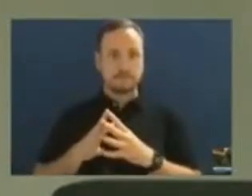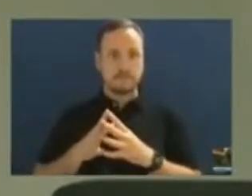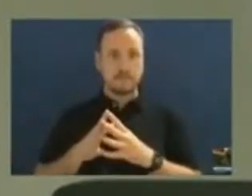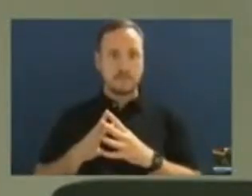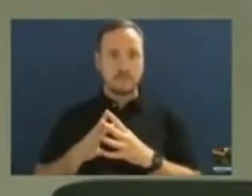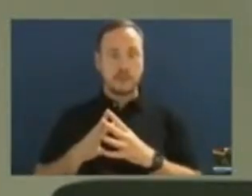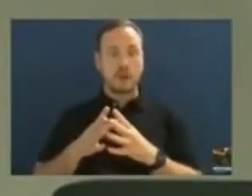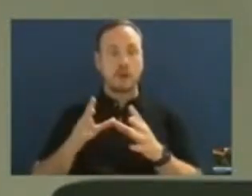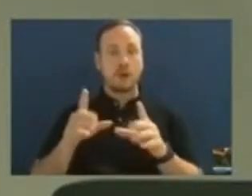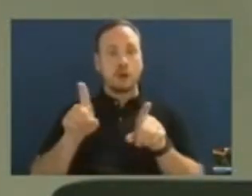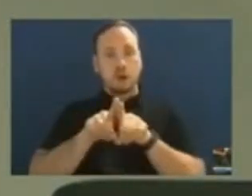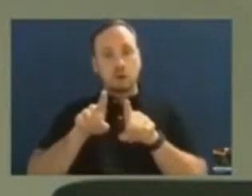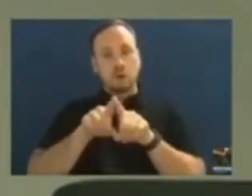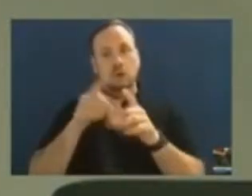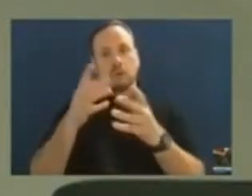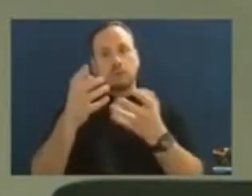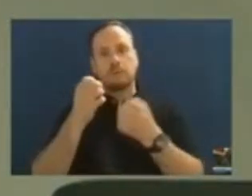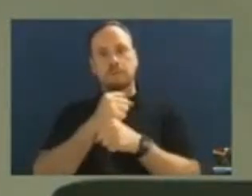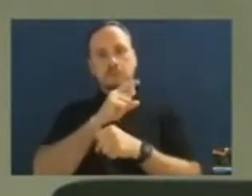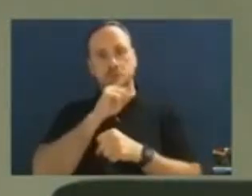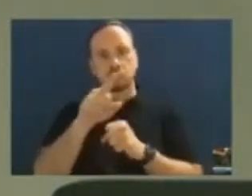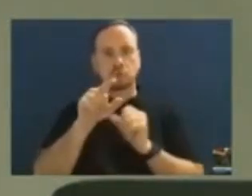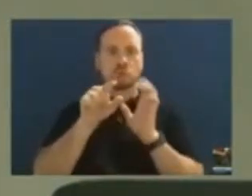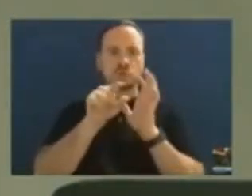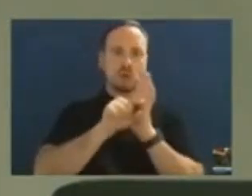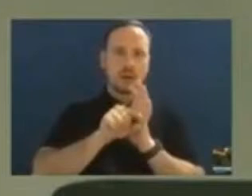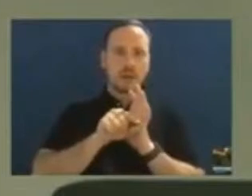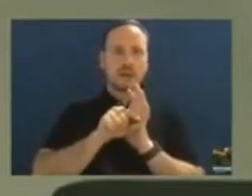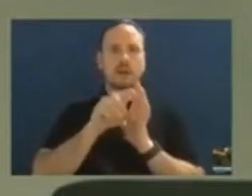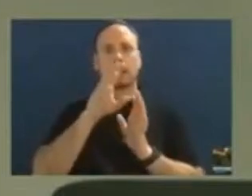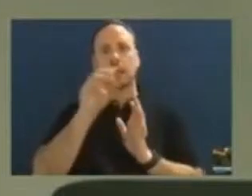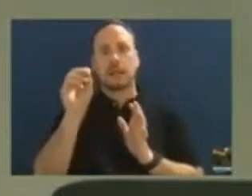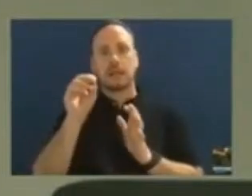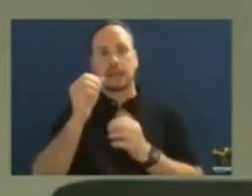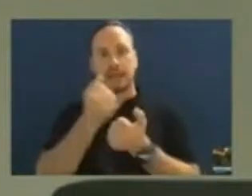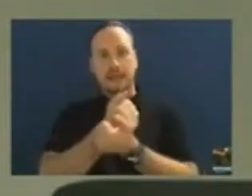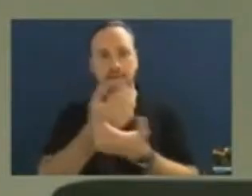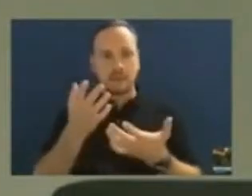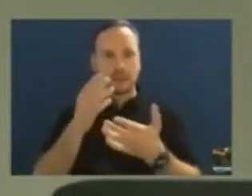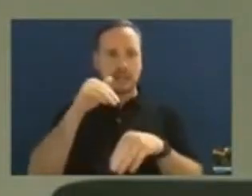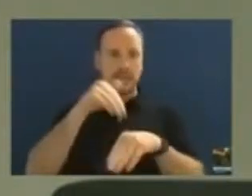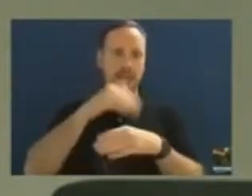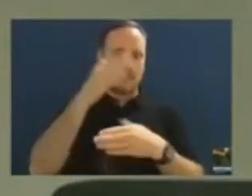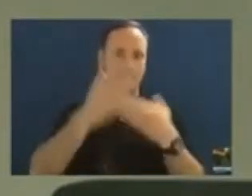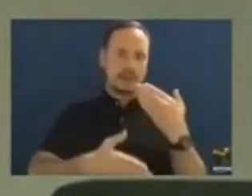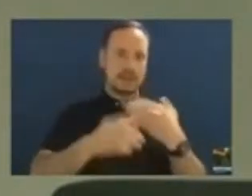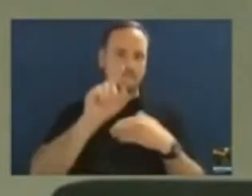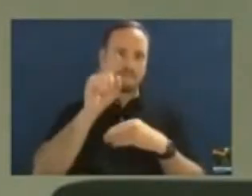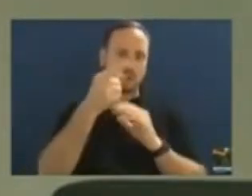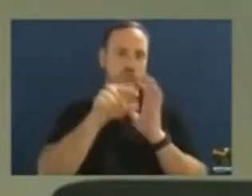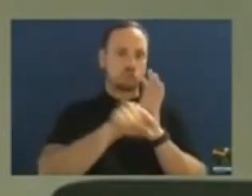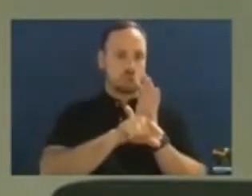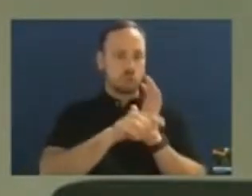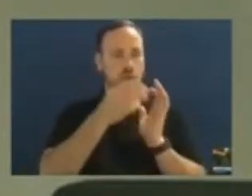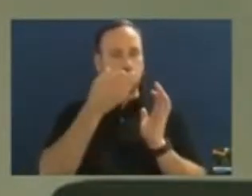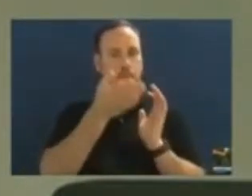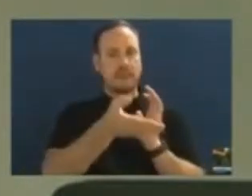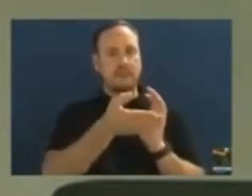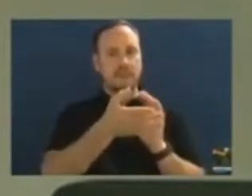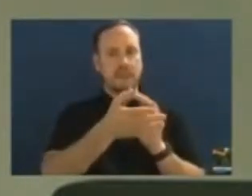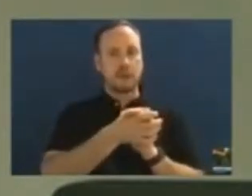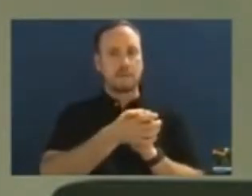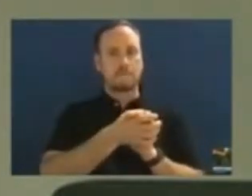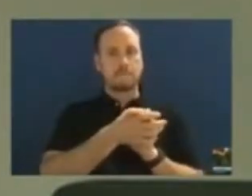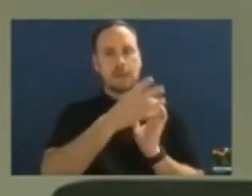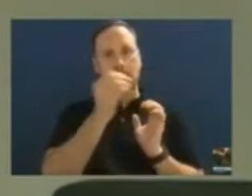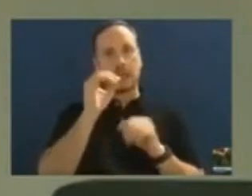grading and what needs to happen at the end of the remote for first quarter would be there. And that time will be